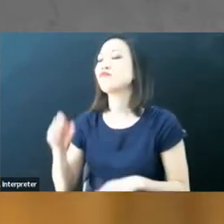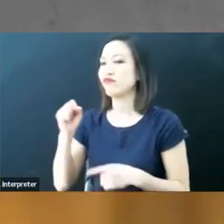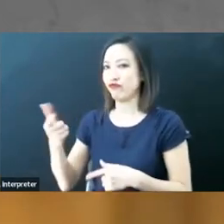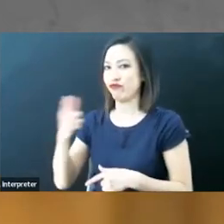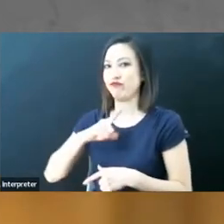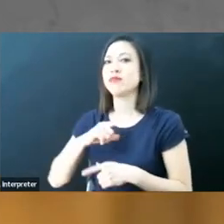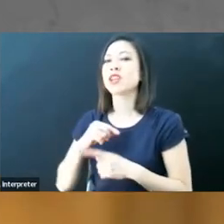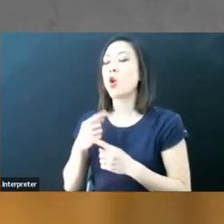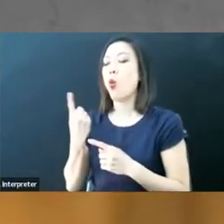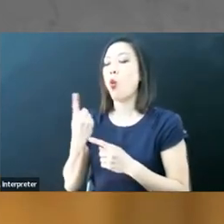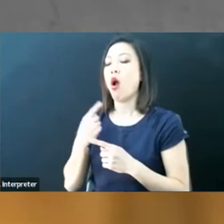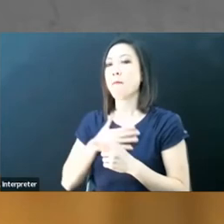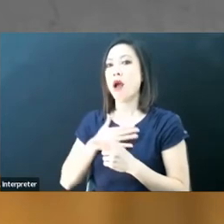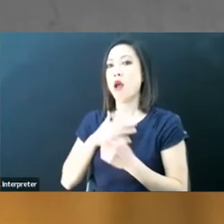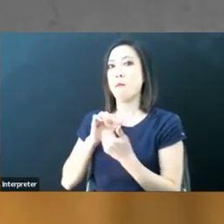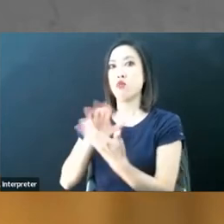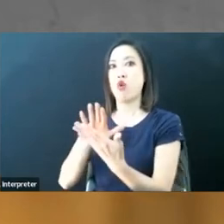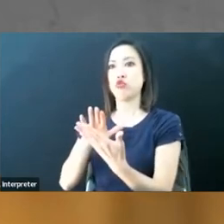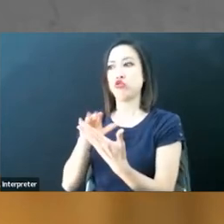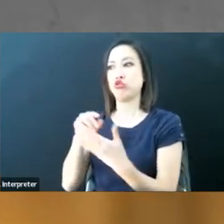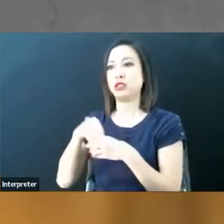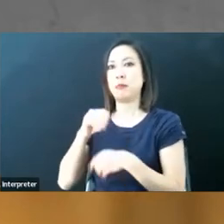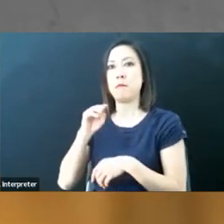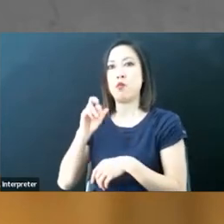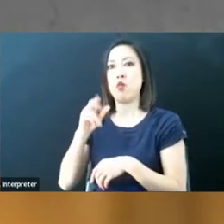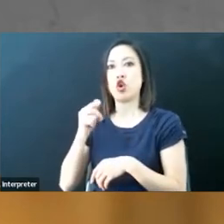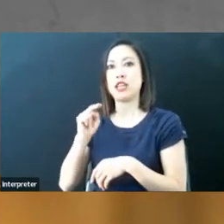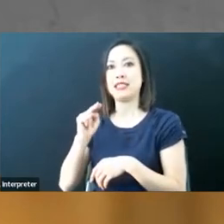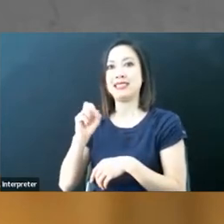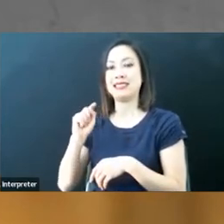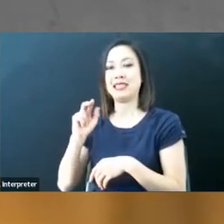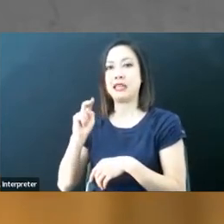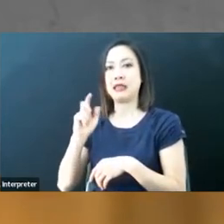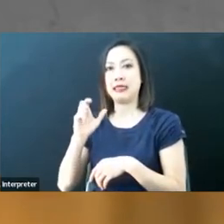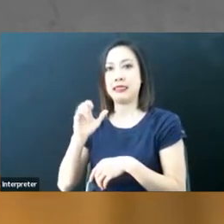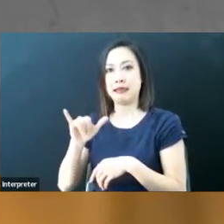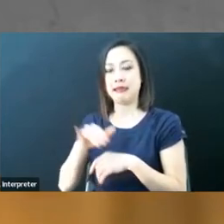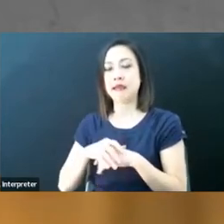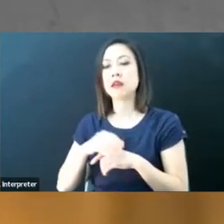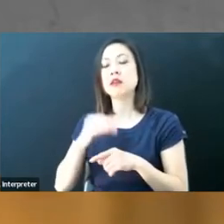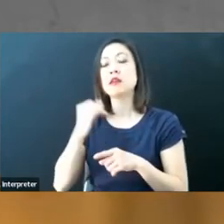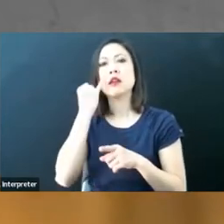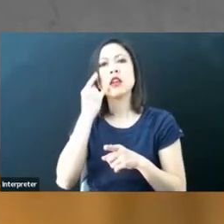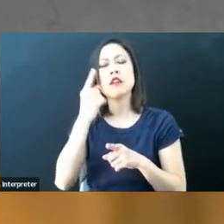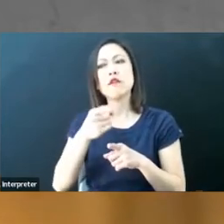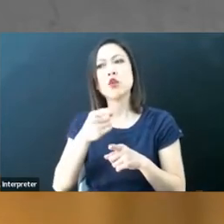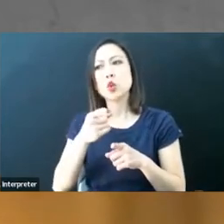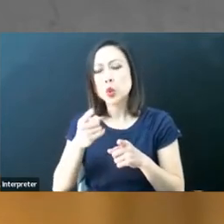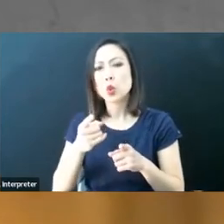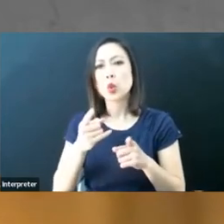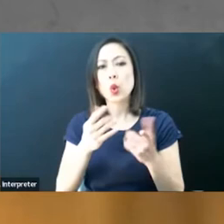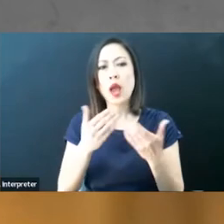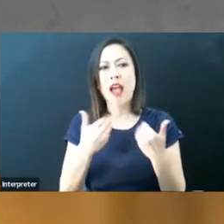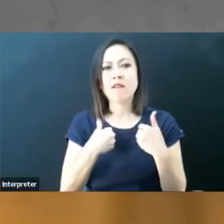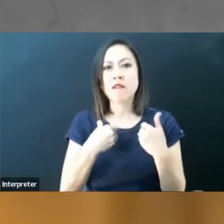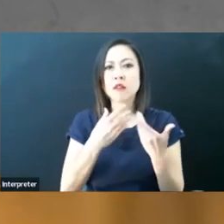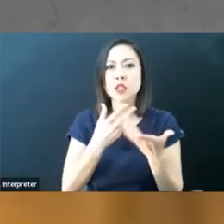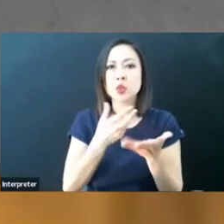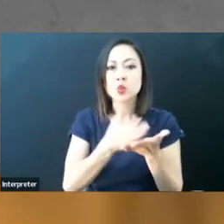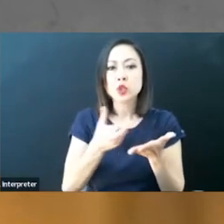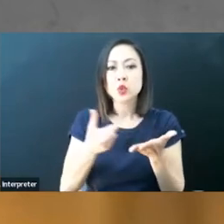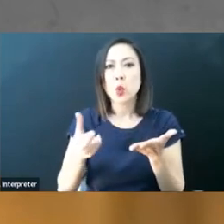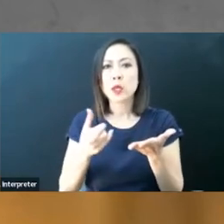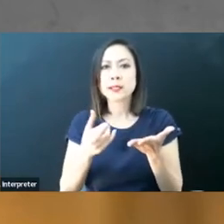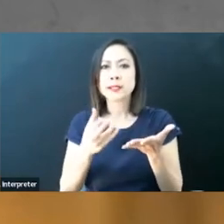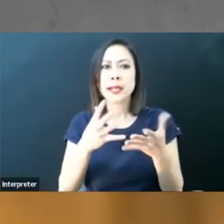Morgan Stanley, which is, if you make the resource envelope for any business leader tight enough, by definition, the